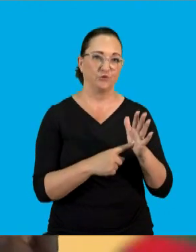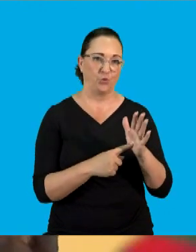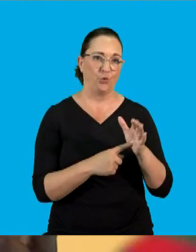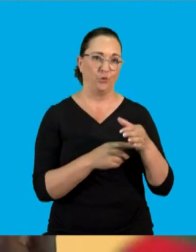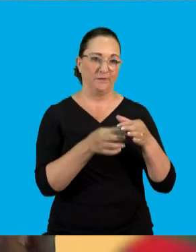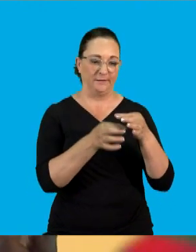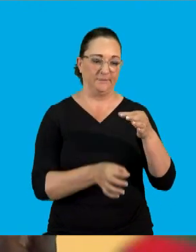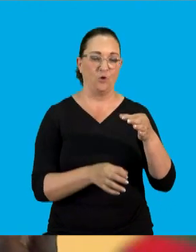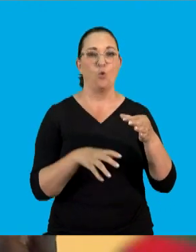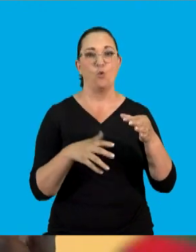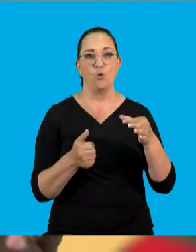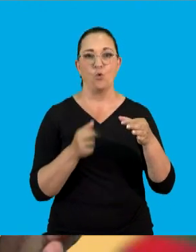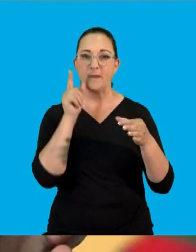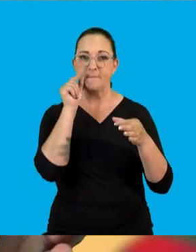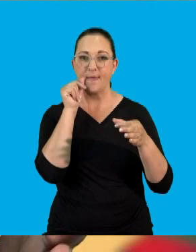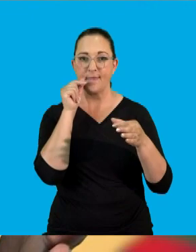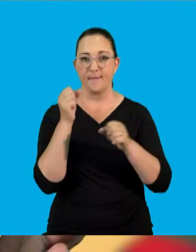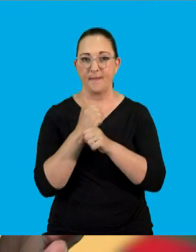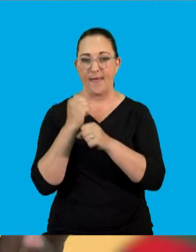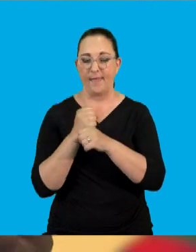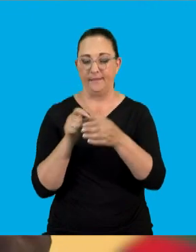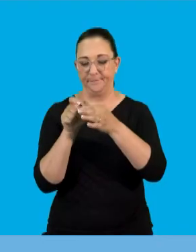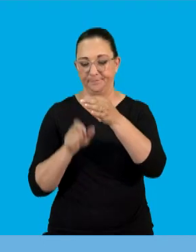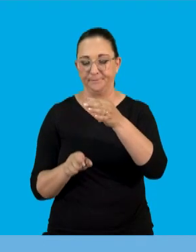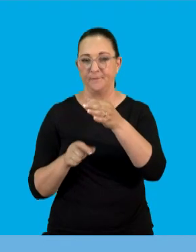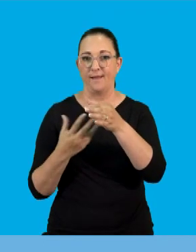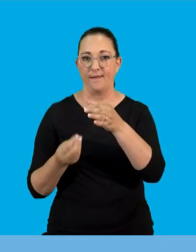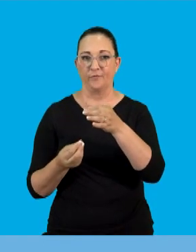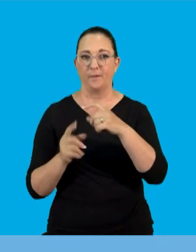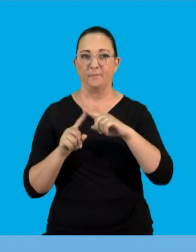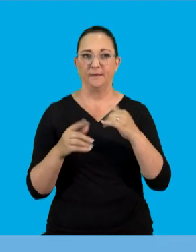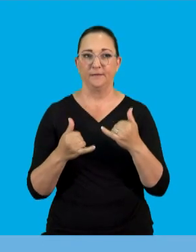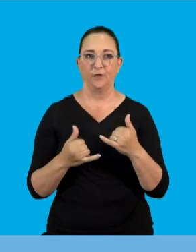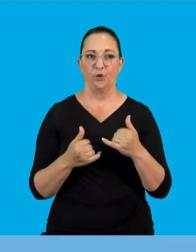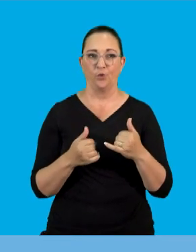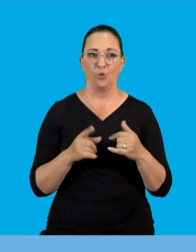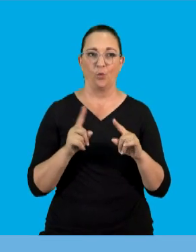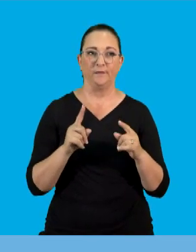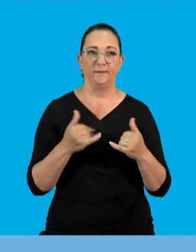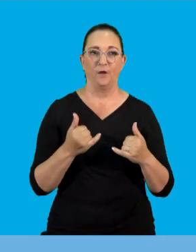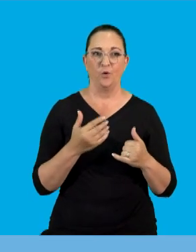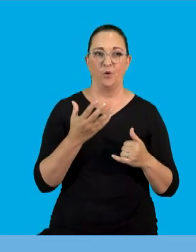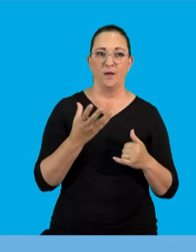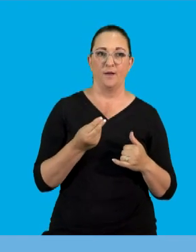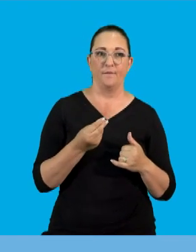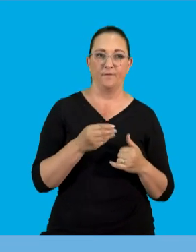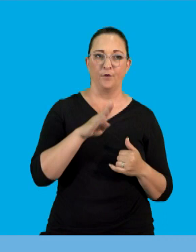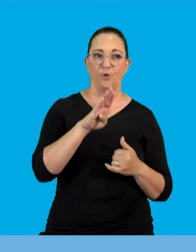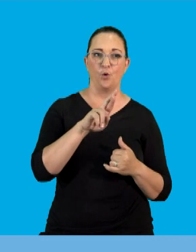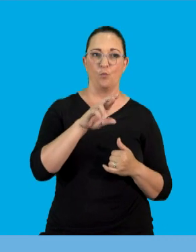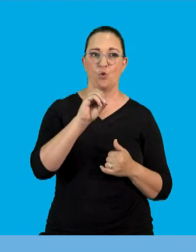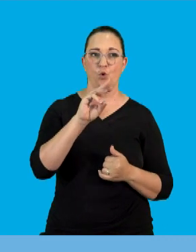indicators and now the man-made indicators. So the difference between the two is that some indicators are large man-made molecules, like we have